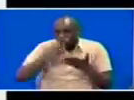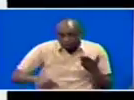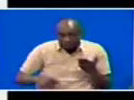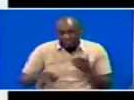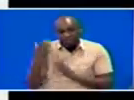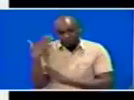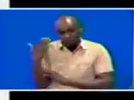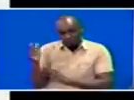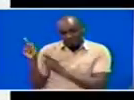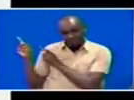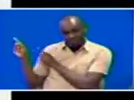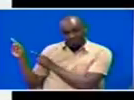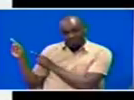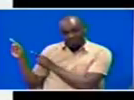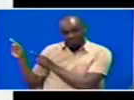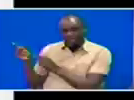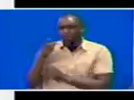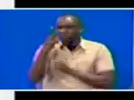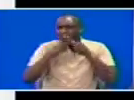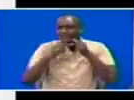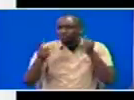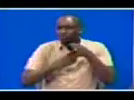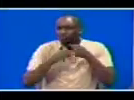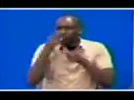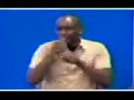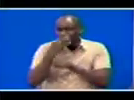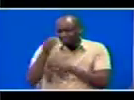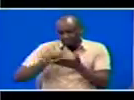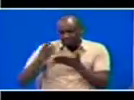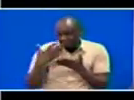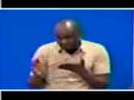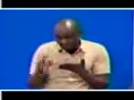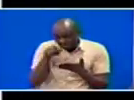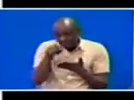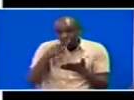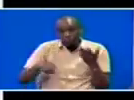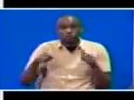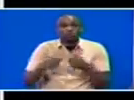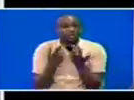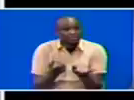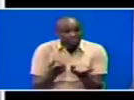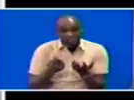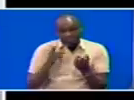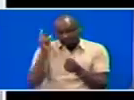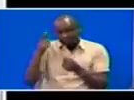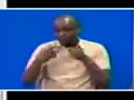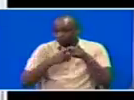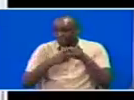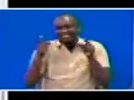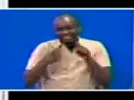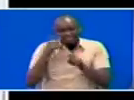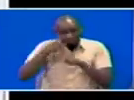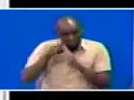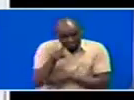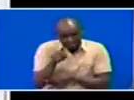this document, signed on the 27th of June 2013 and meant to take effect 1st July that same year,